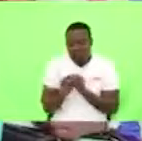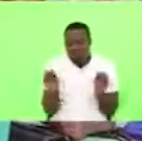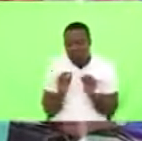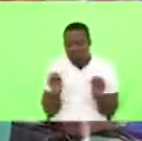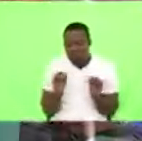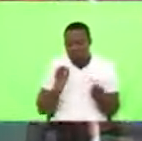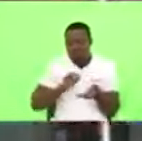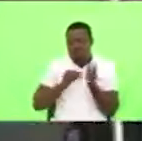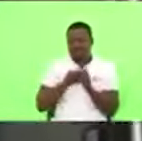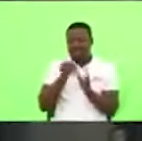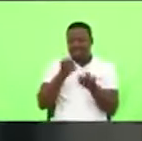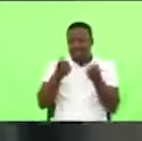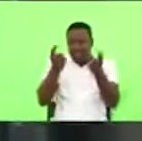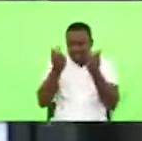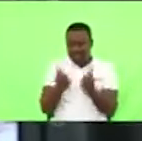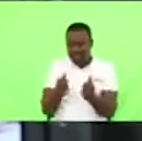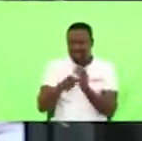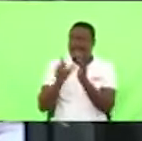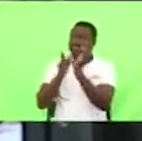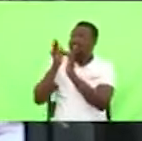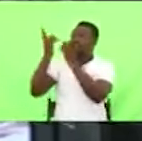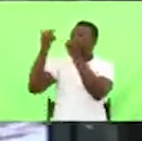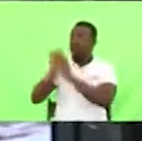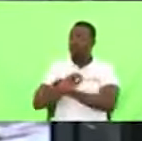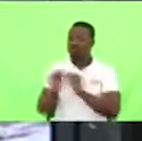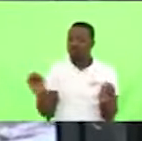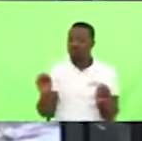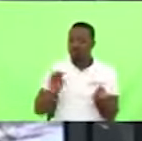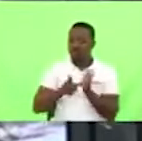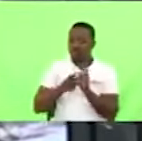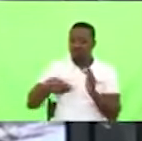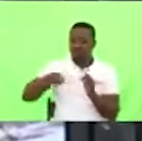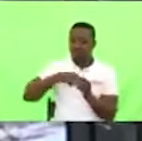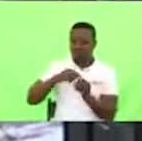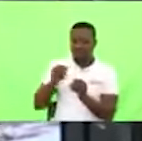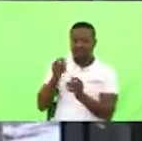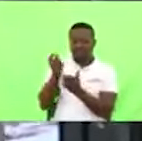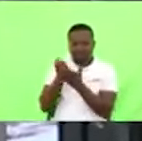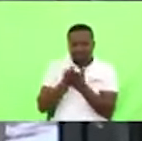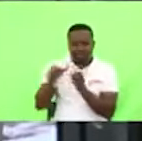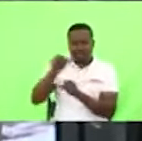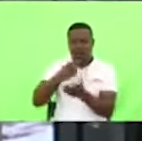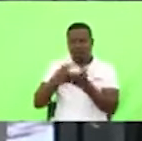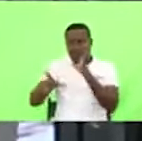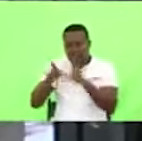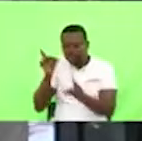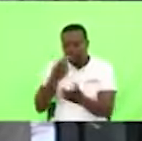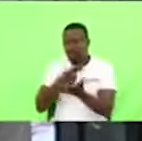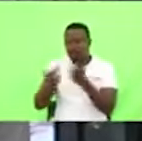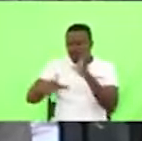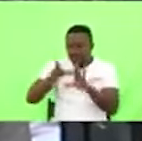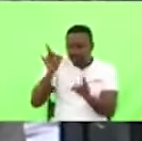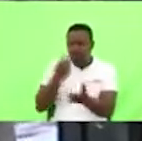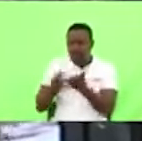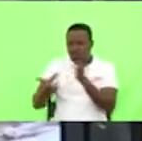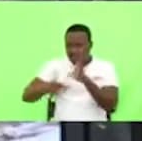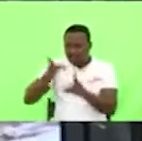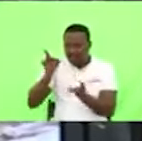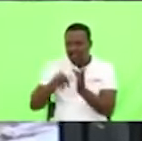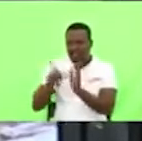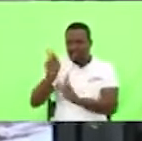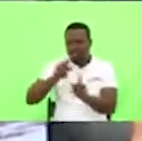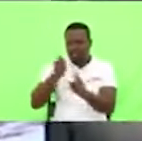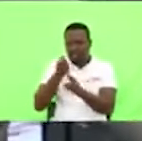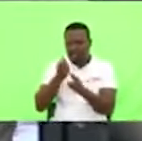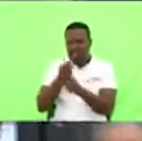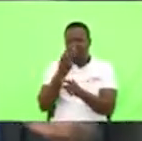if they come and Christ has not returned, and we are still talking about the Holy Ghost, the Holy Spirit, and people are